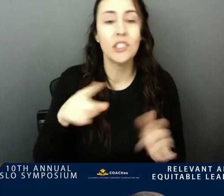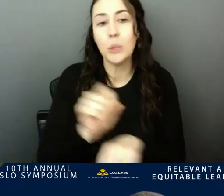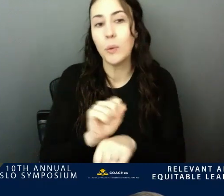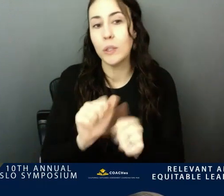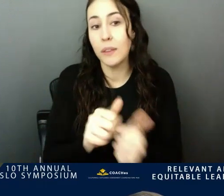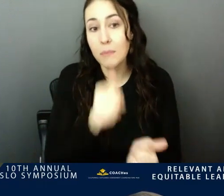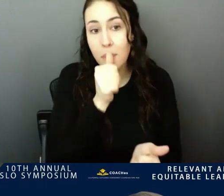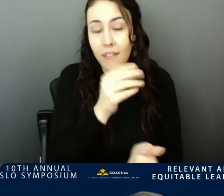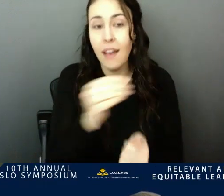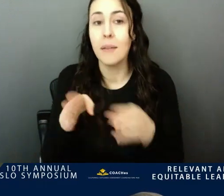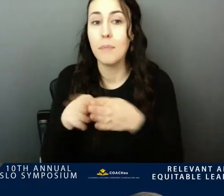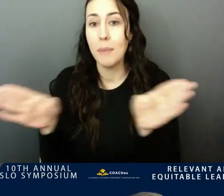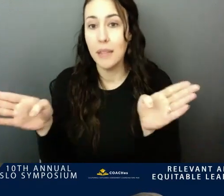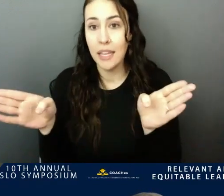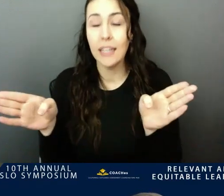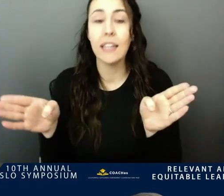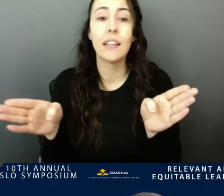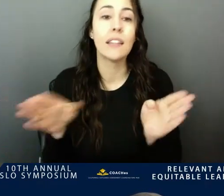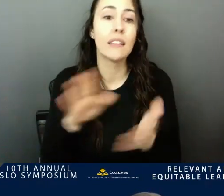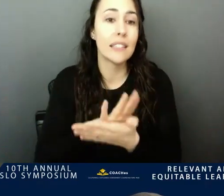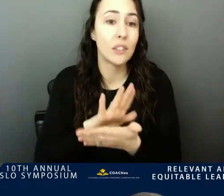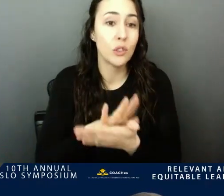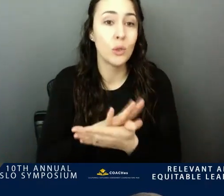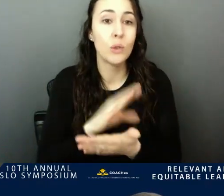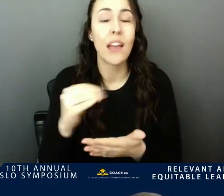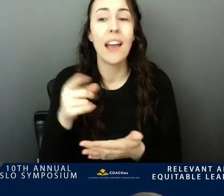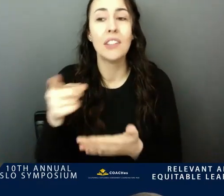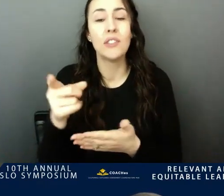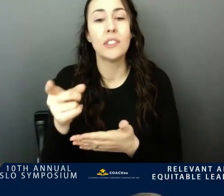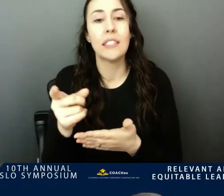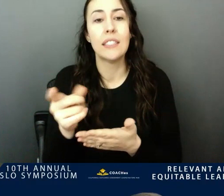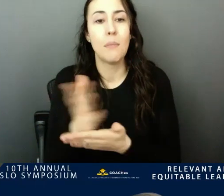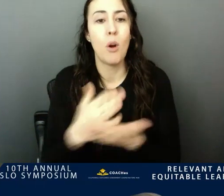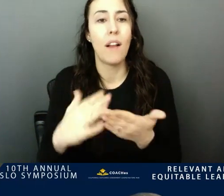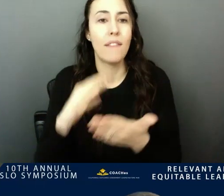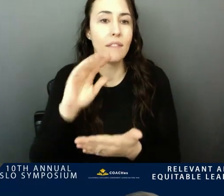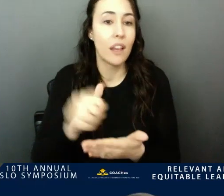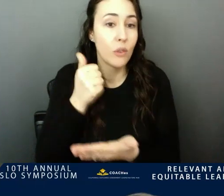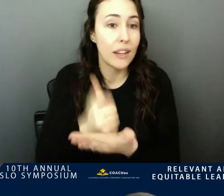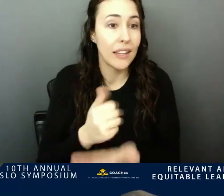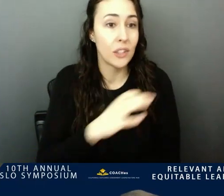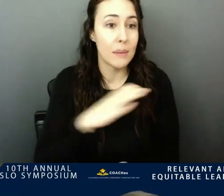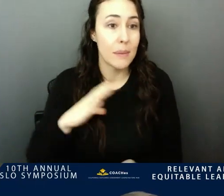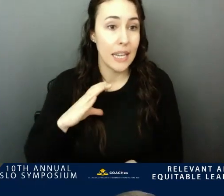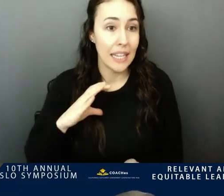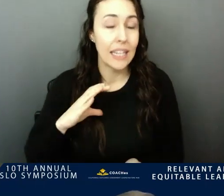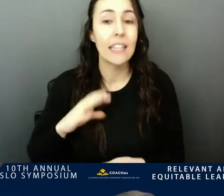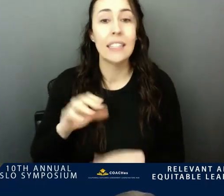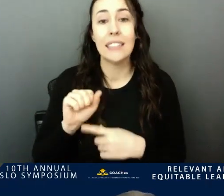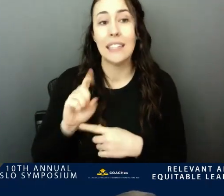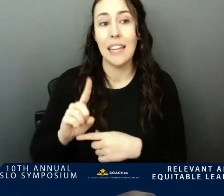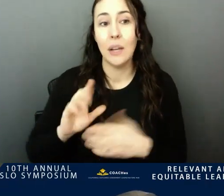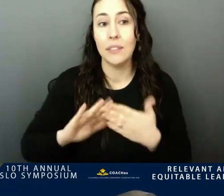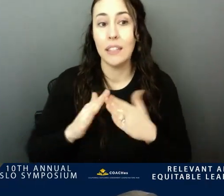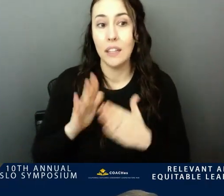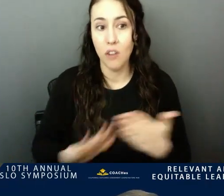and public institutes, and she is part of the accreditation committee, which San Diego City College is